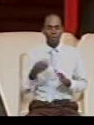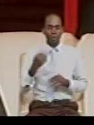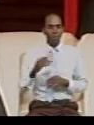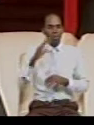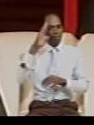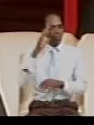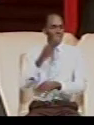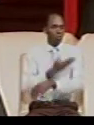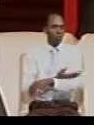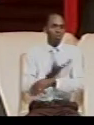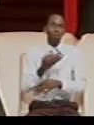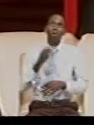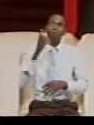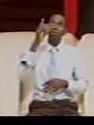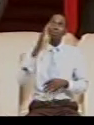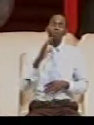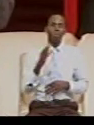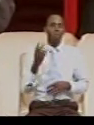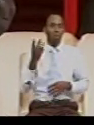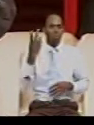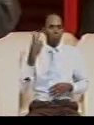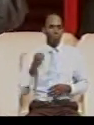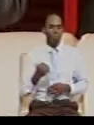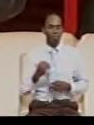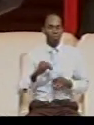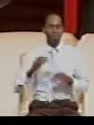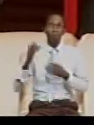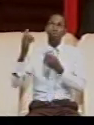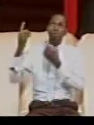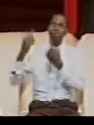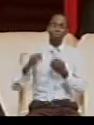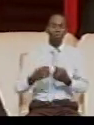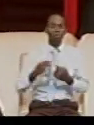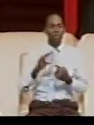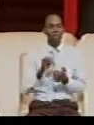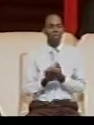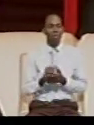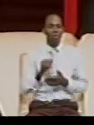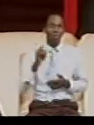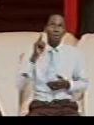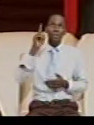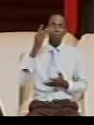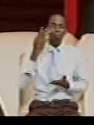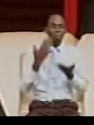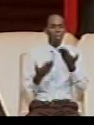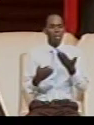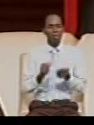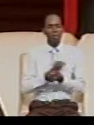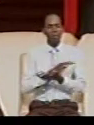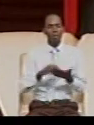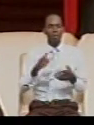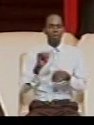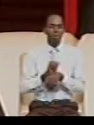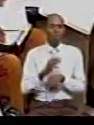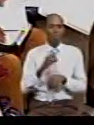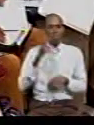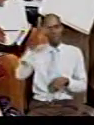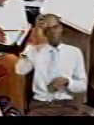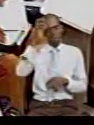God was manifested, that she might destroy the works of the devil. The time has